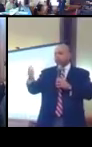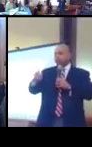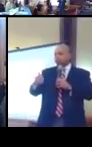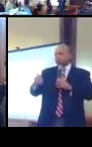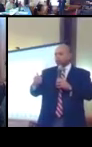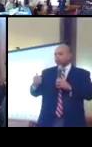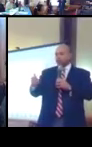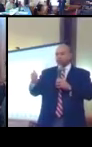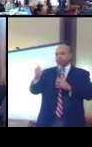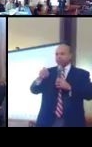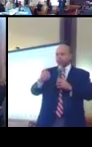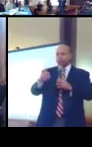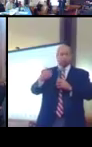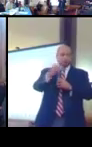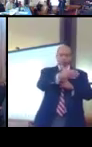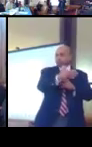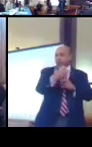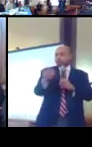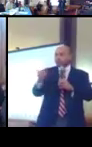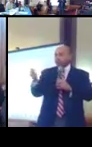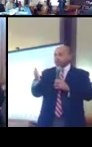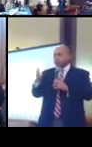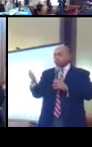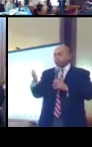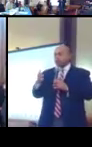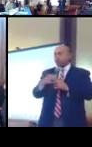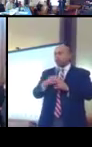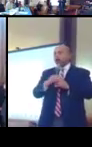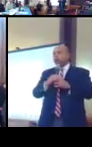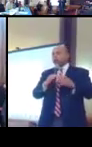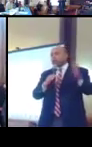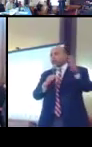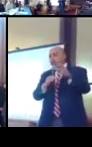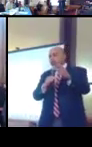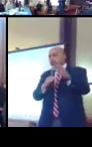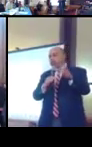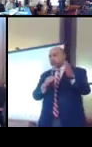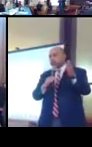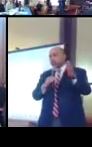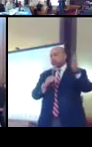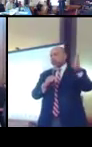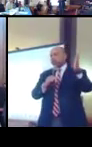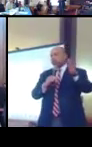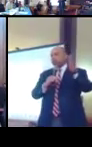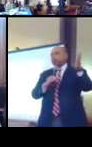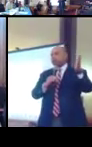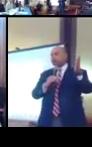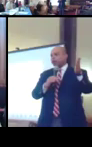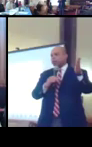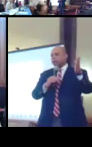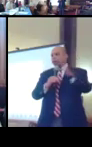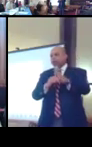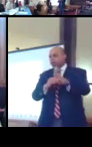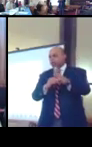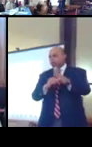who definitely should be there. There's definitely people that recognize that definitely should be involved, but there's also what's a little bit work